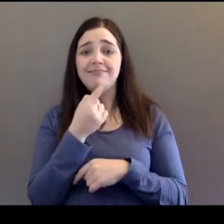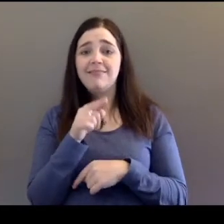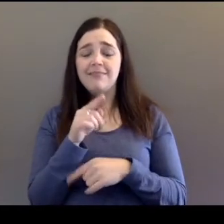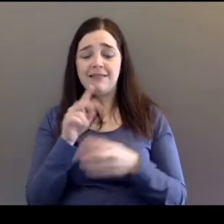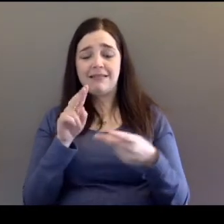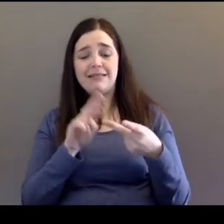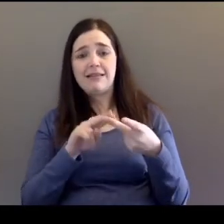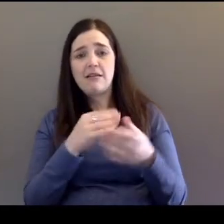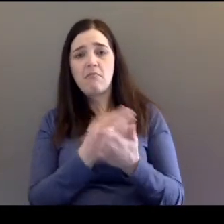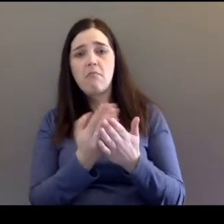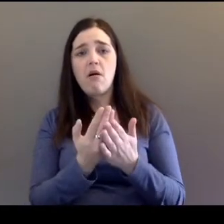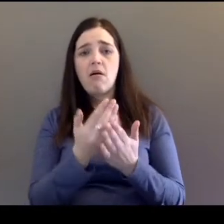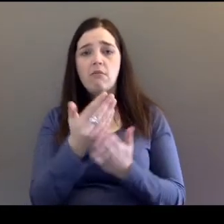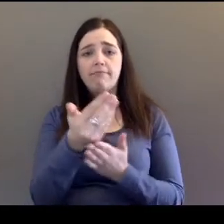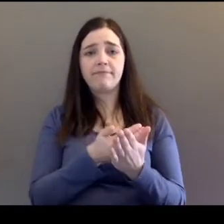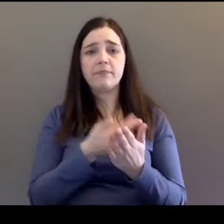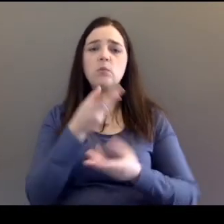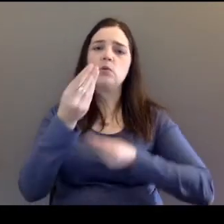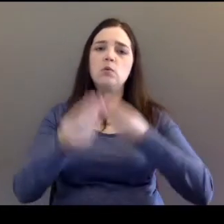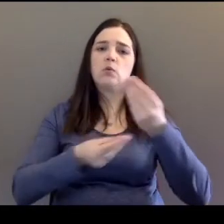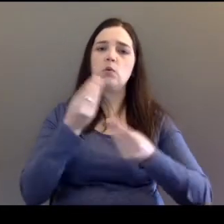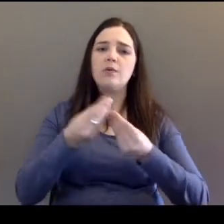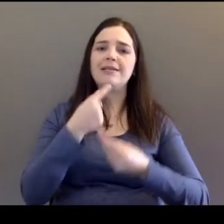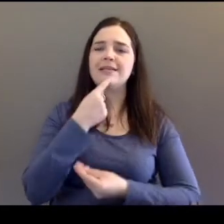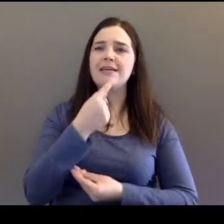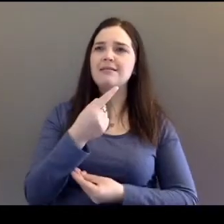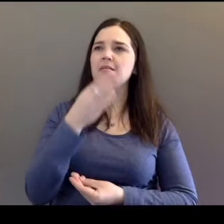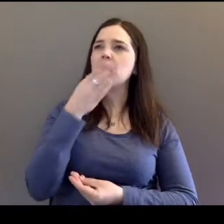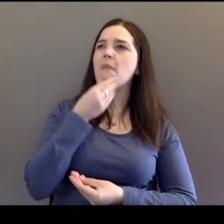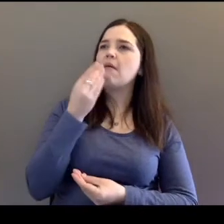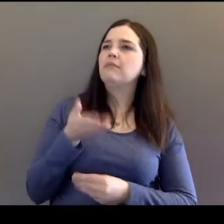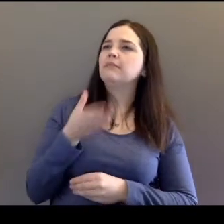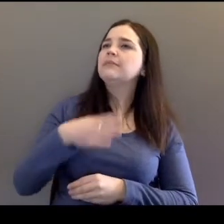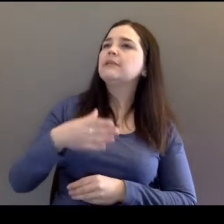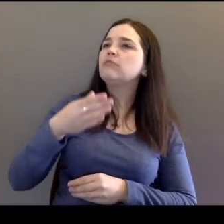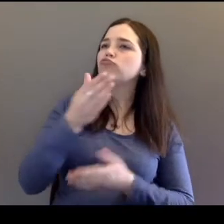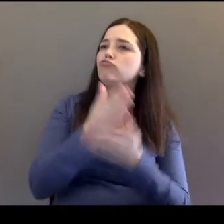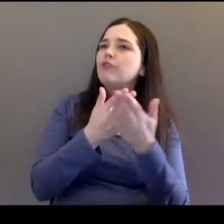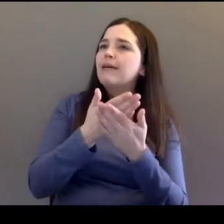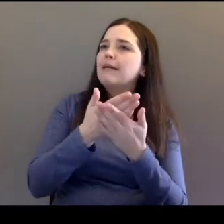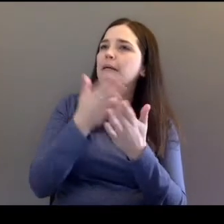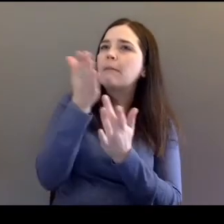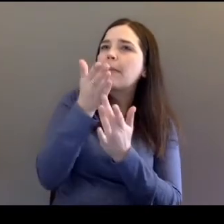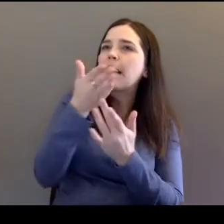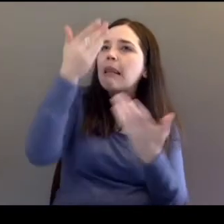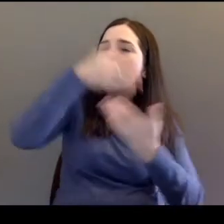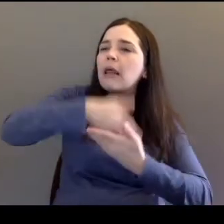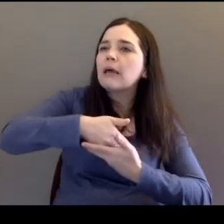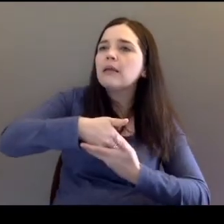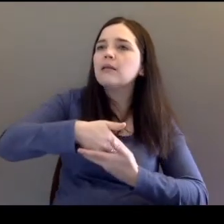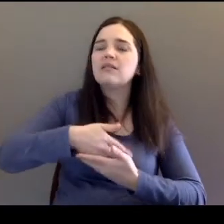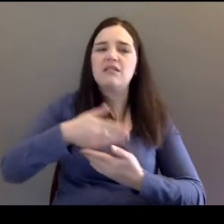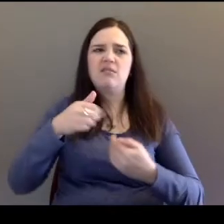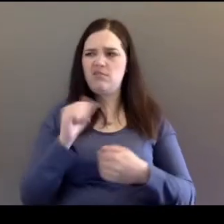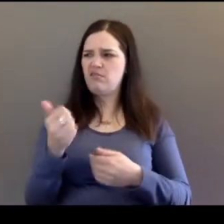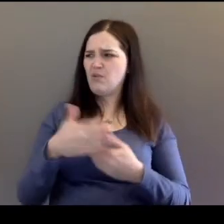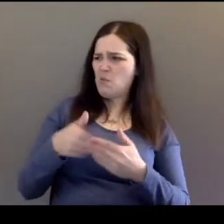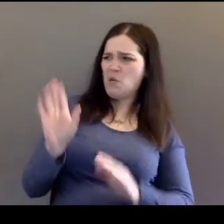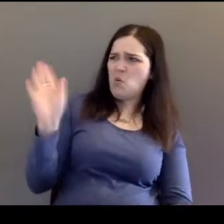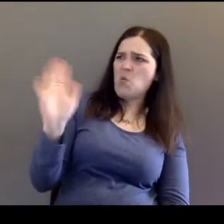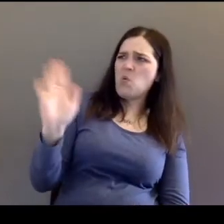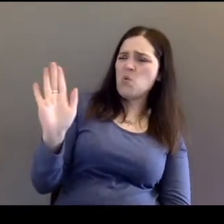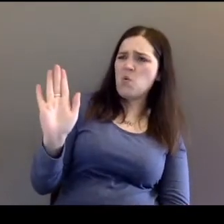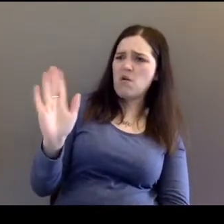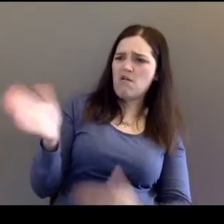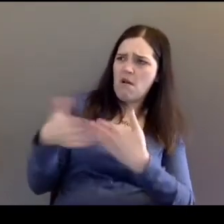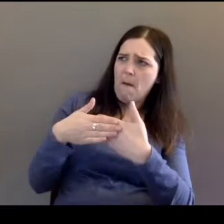when he tells the story of the man who needs bread in the middle of the night and goes to his neighbor and knocks the door, and his neighbor says, no, I'm not opening the door.